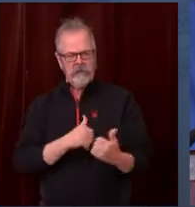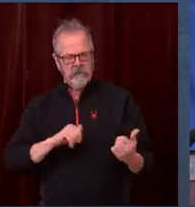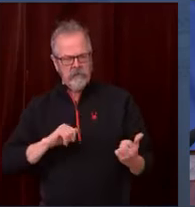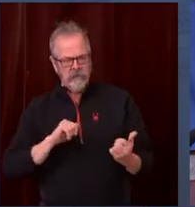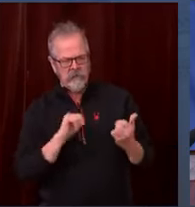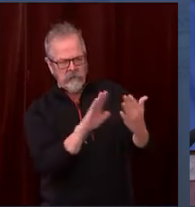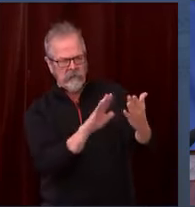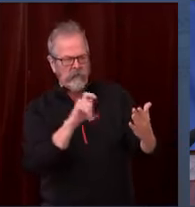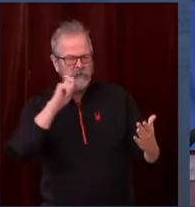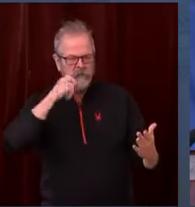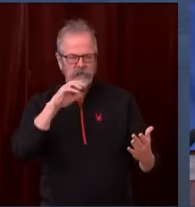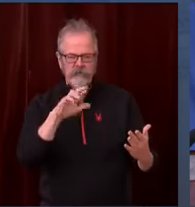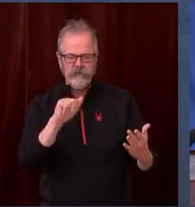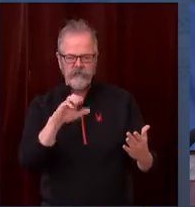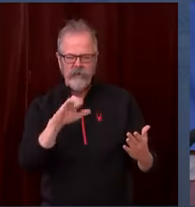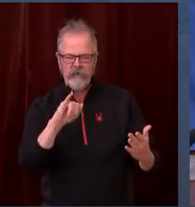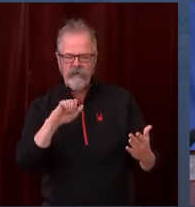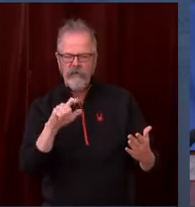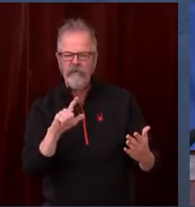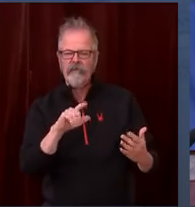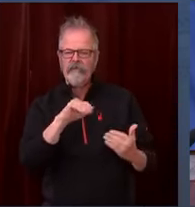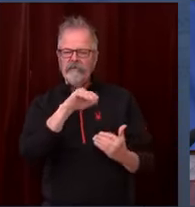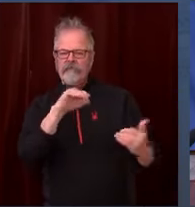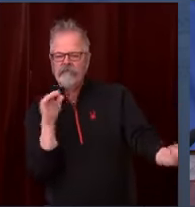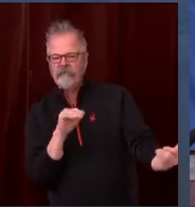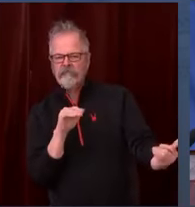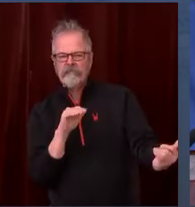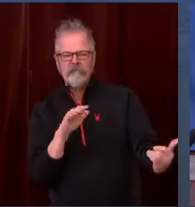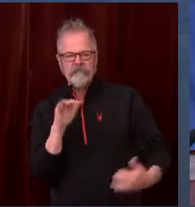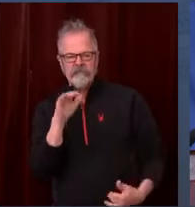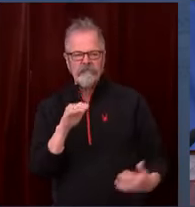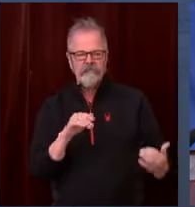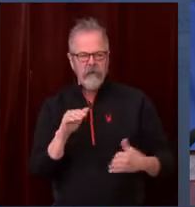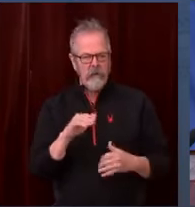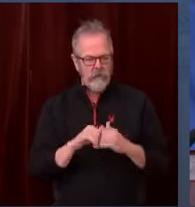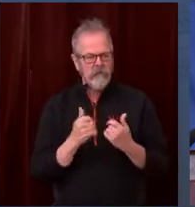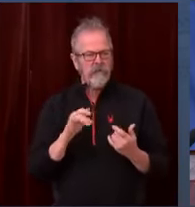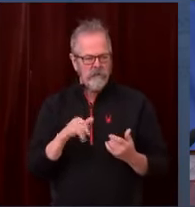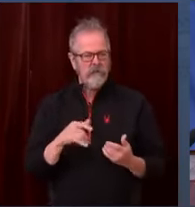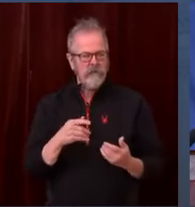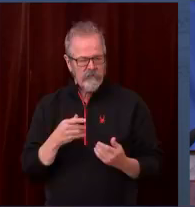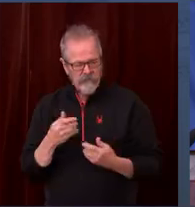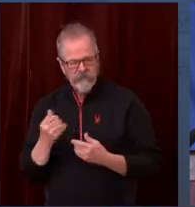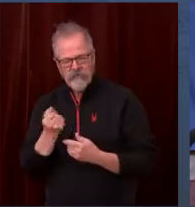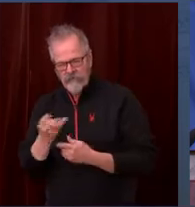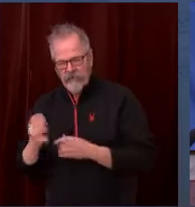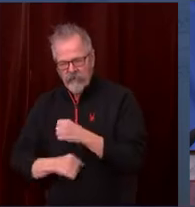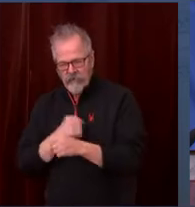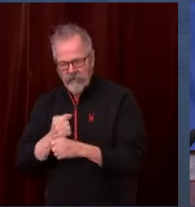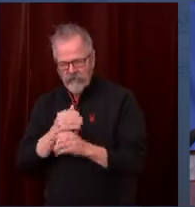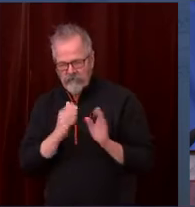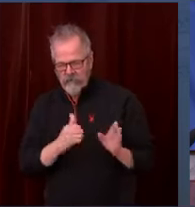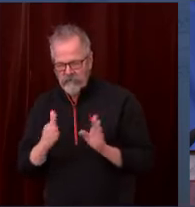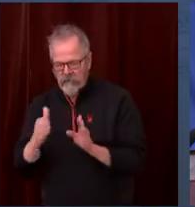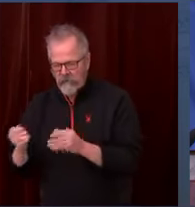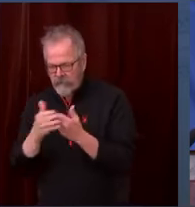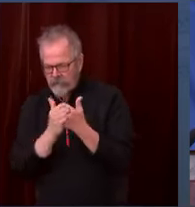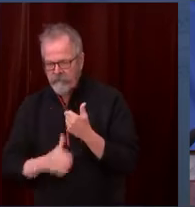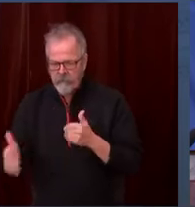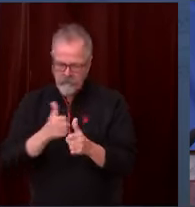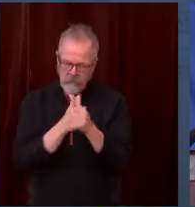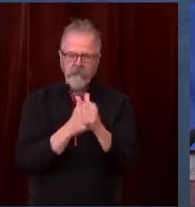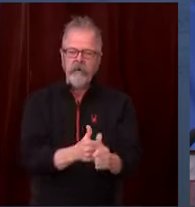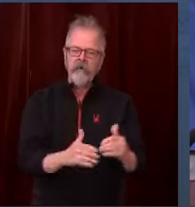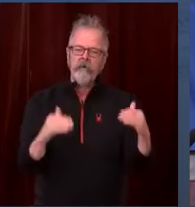next biennium and beyond. But before I get to that discussion, I'd like to quickly highlight a proclamation I